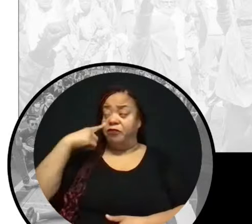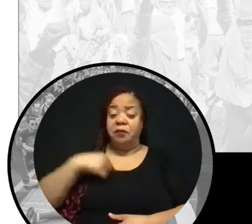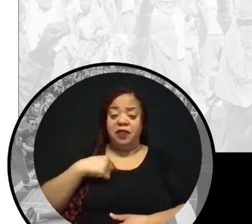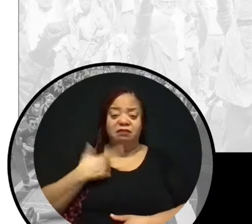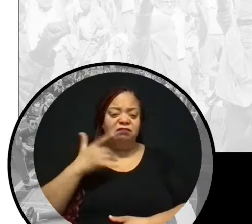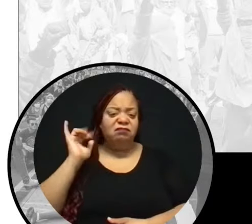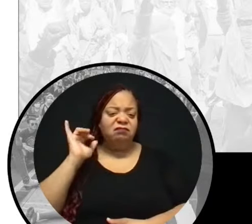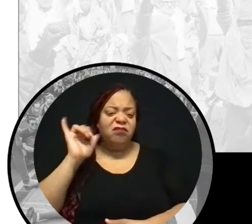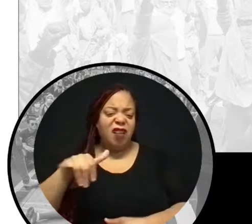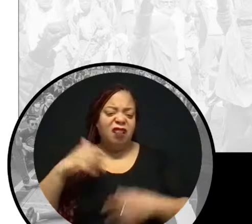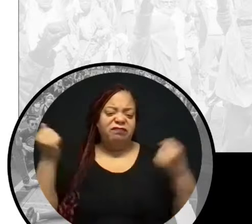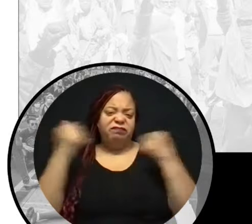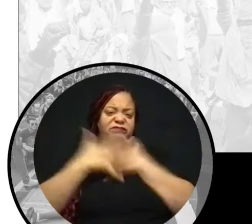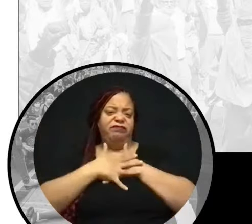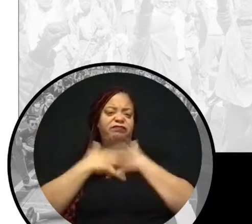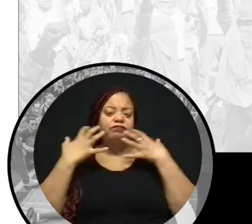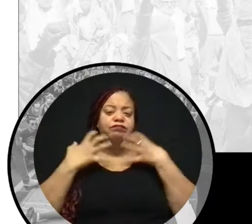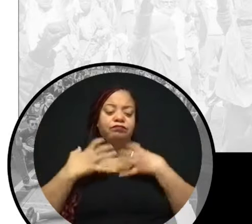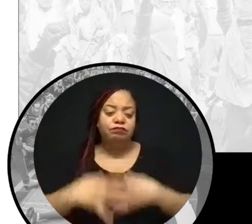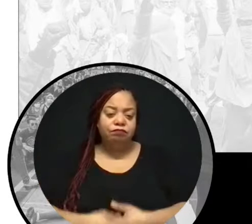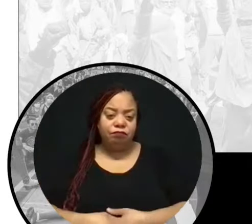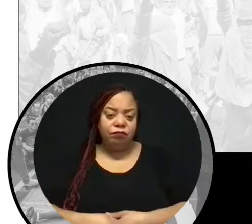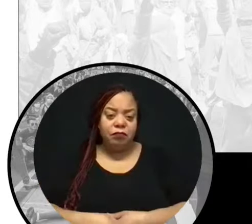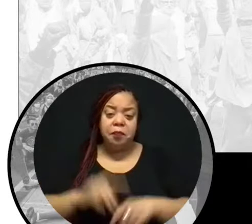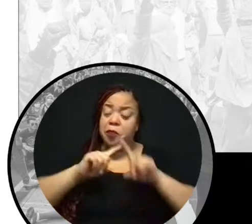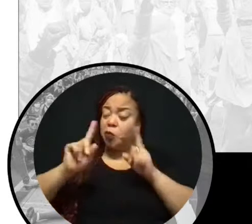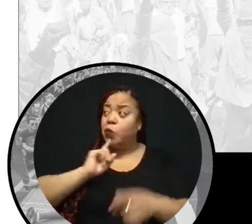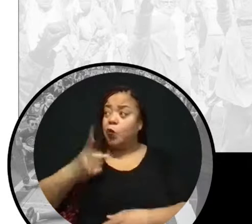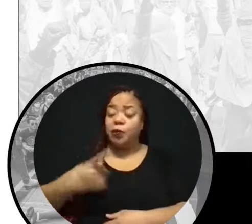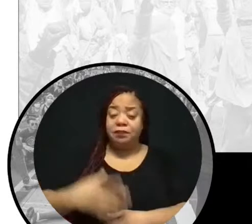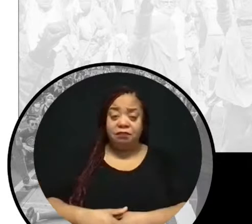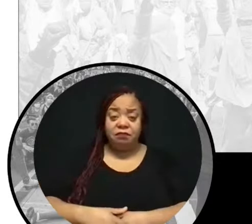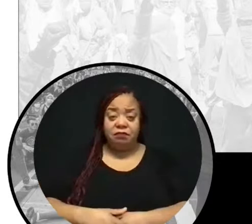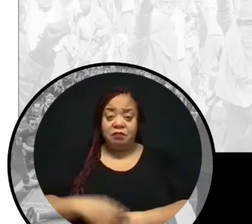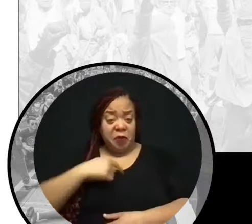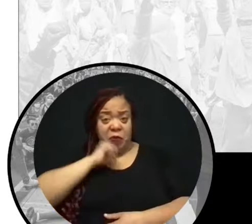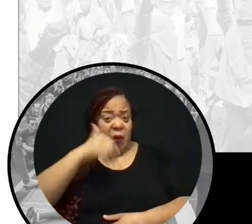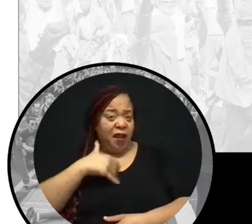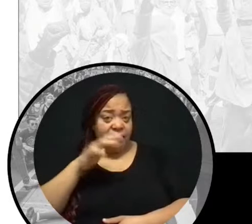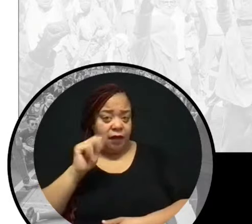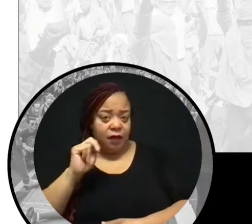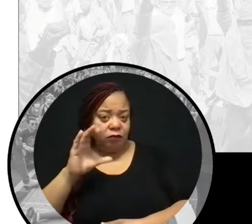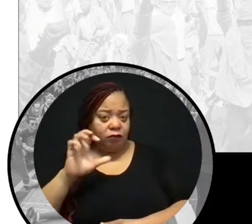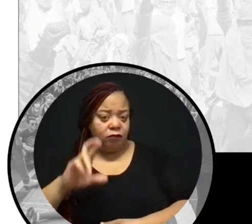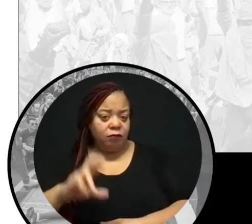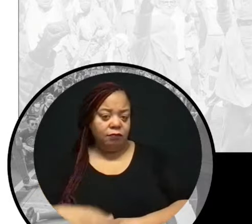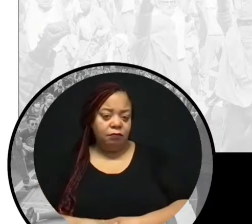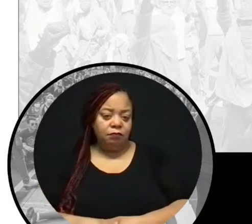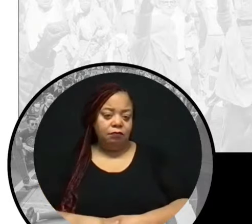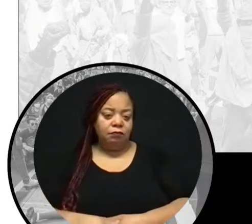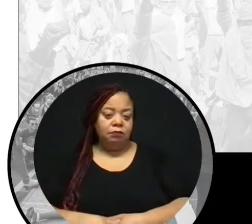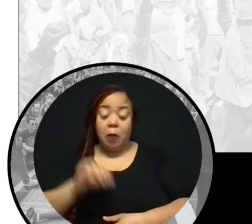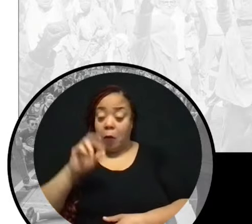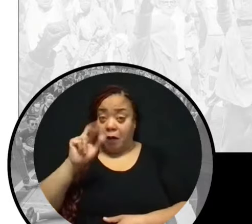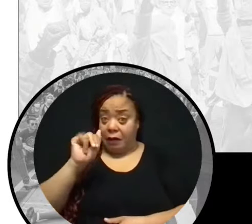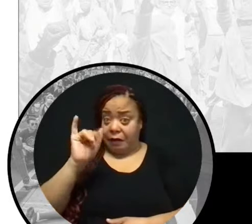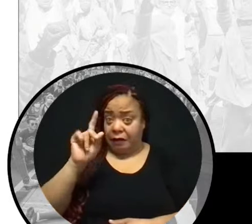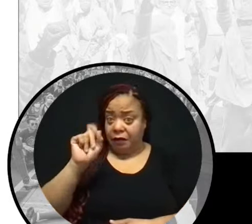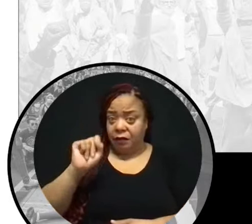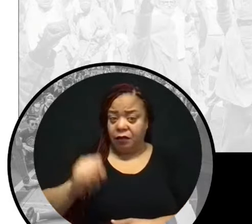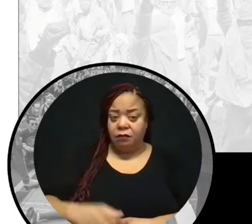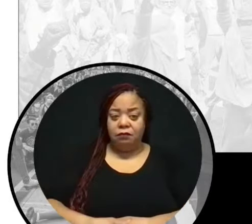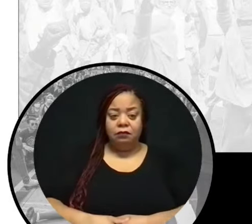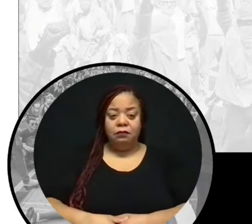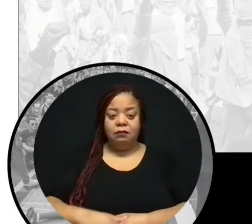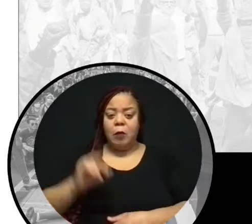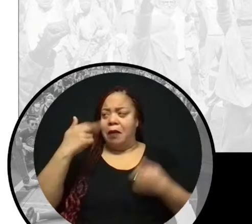have cancer or AIDS or any life-threatening condition that I'm aware of, but I do know that one day I'll breathe my